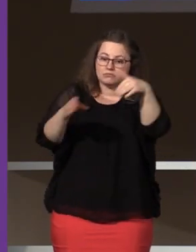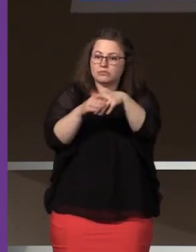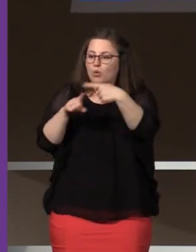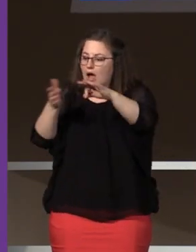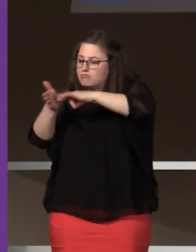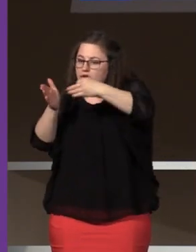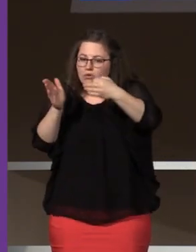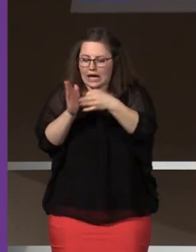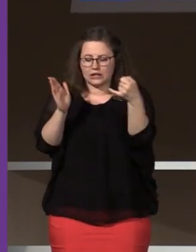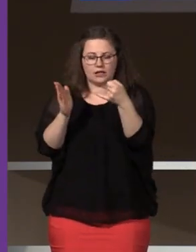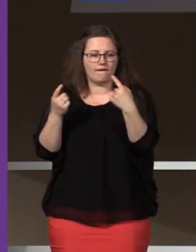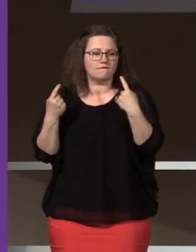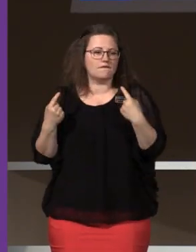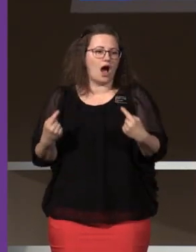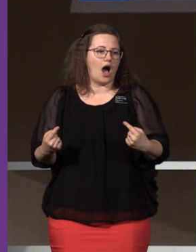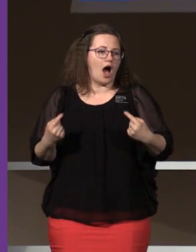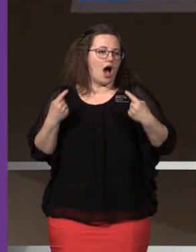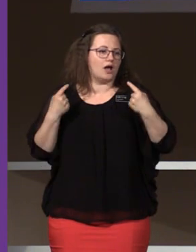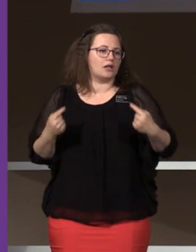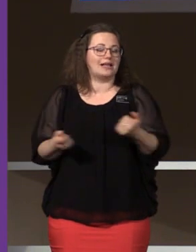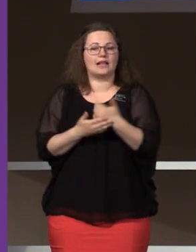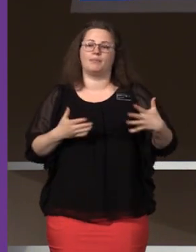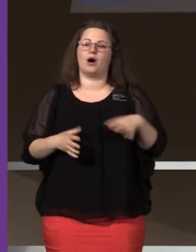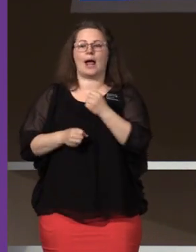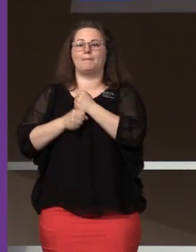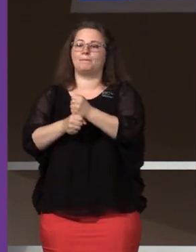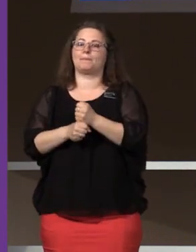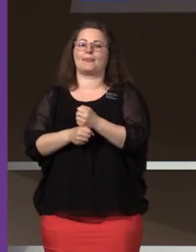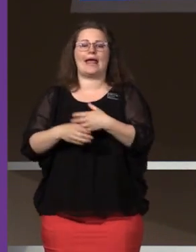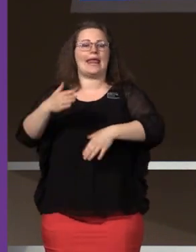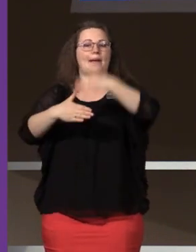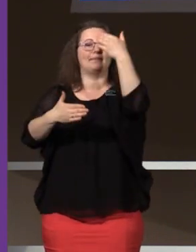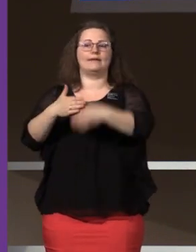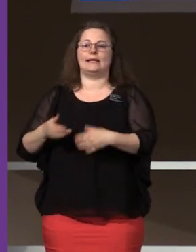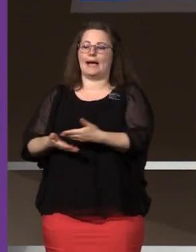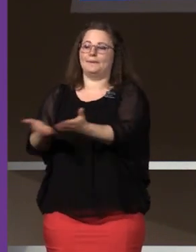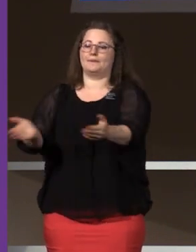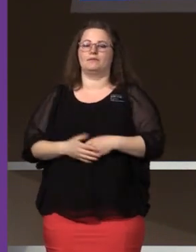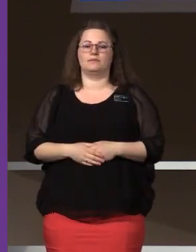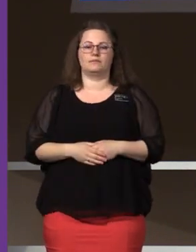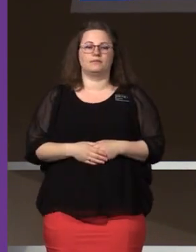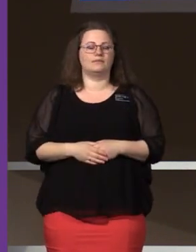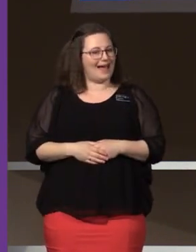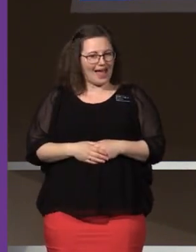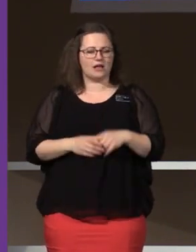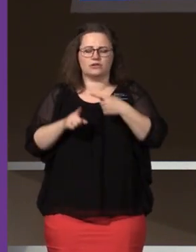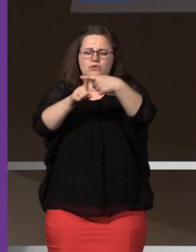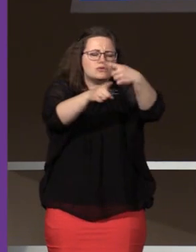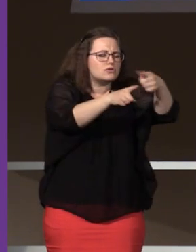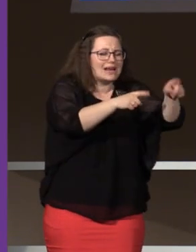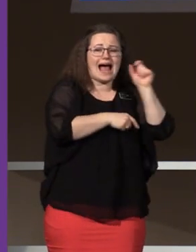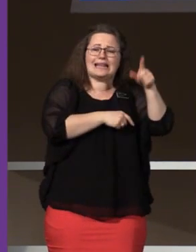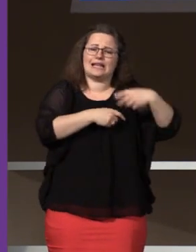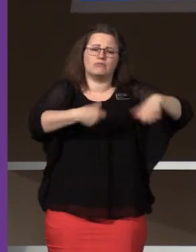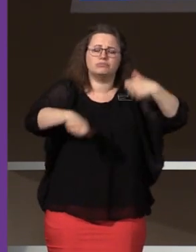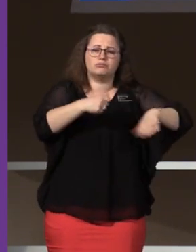are absolutely amazing. And they're not just going to be, you know, static web pages. Digital marketing, so many different things. Maybe next